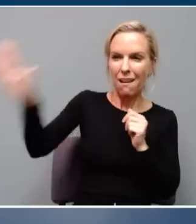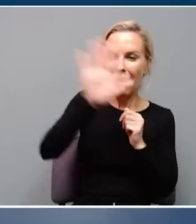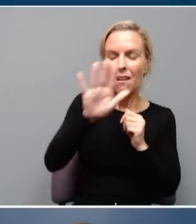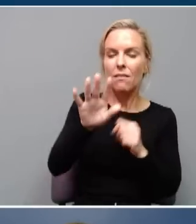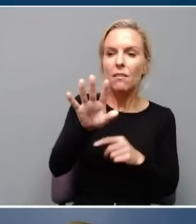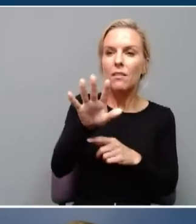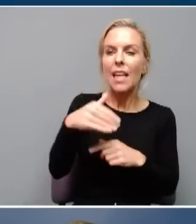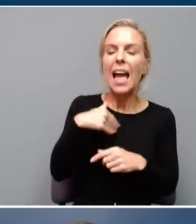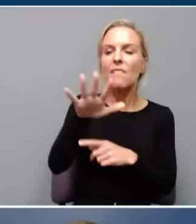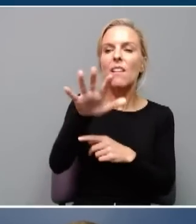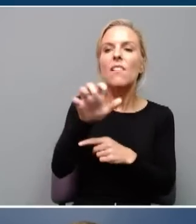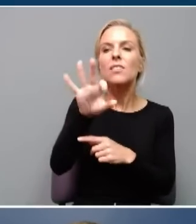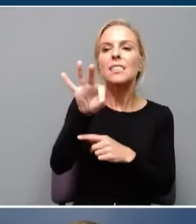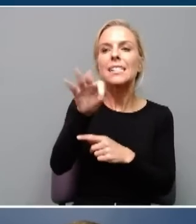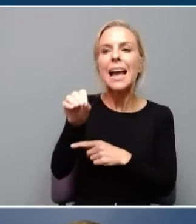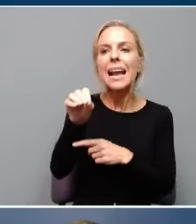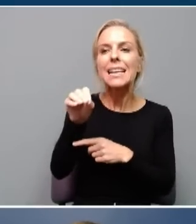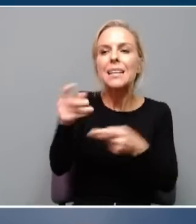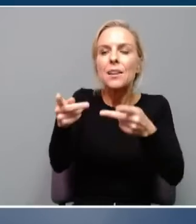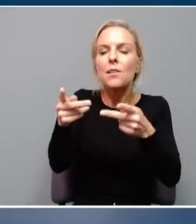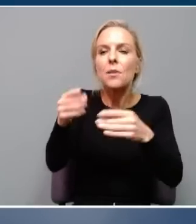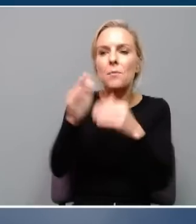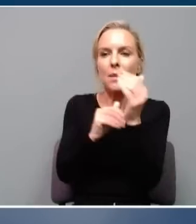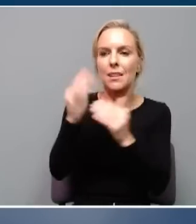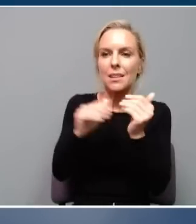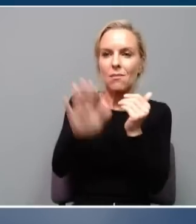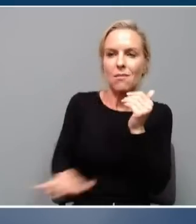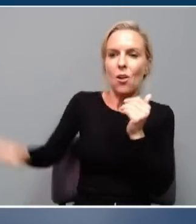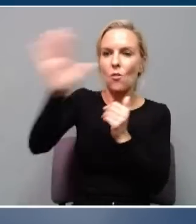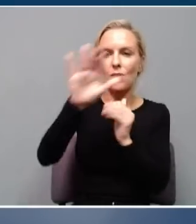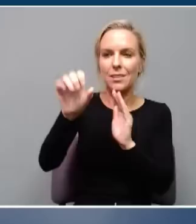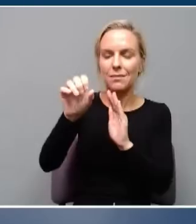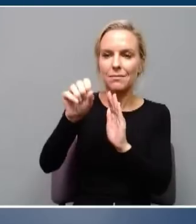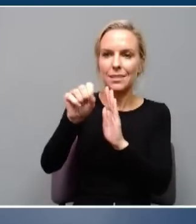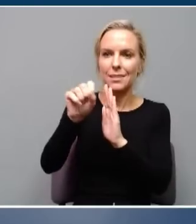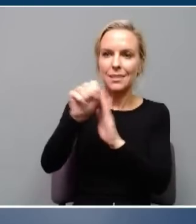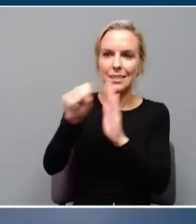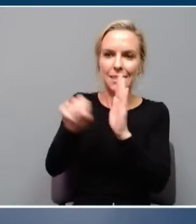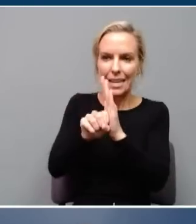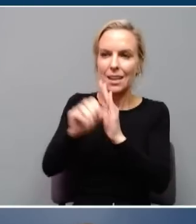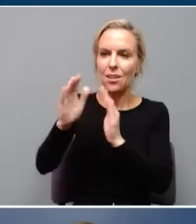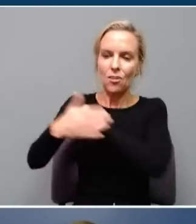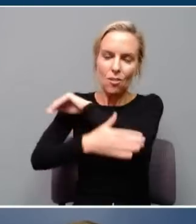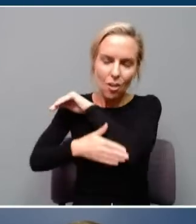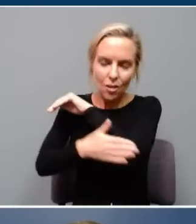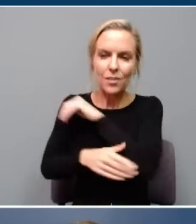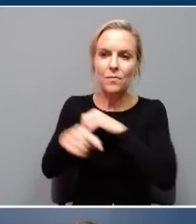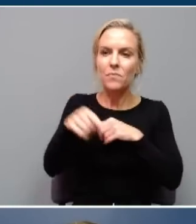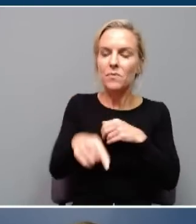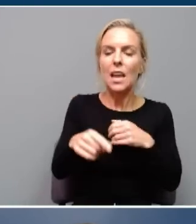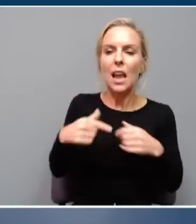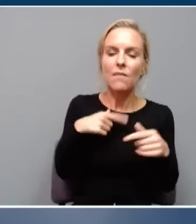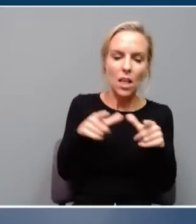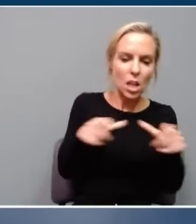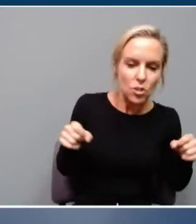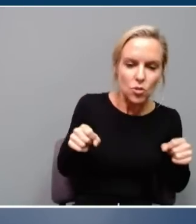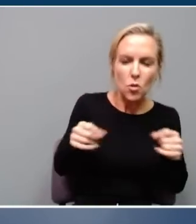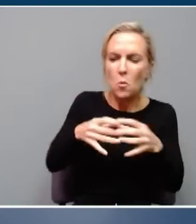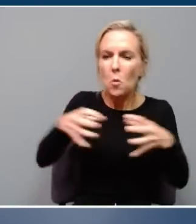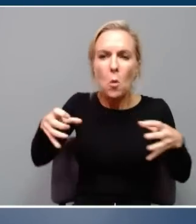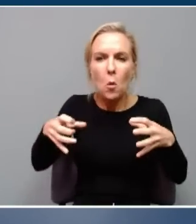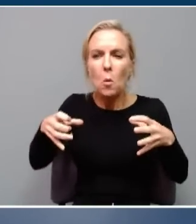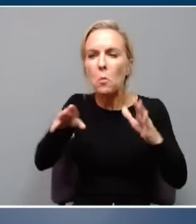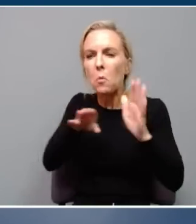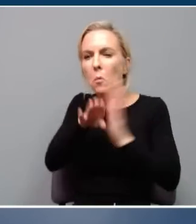facilities statewide. And as e-commerce continues to boom and grow, Kentucky's leadership in logistics is only going to get bigger.